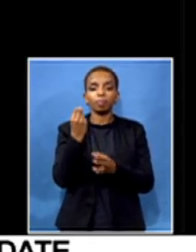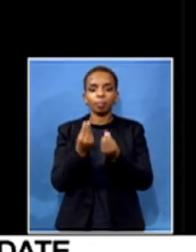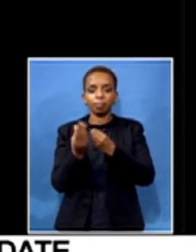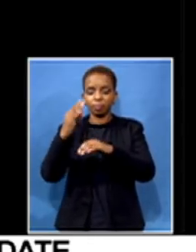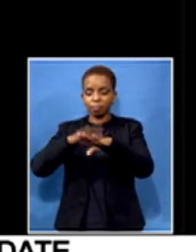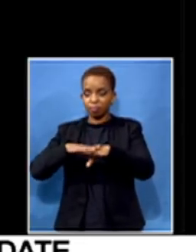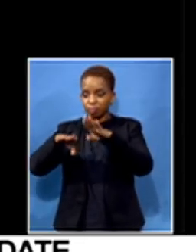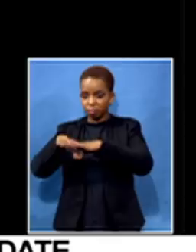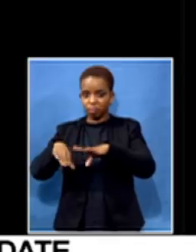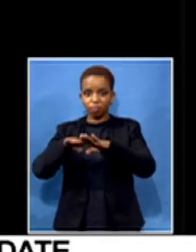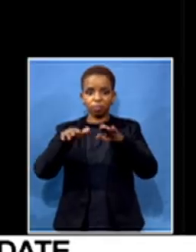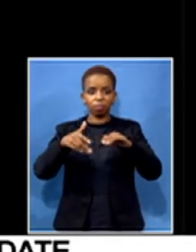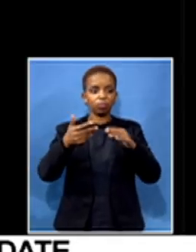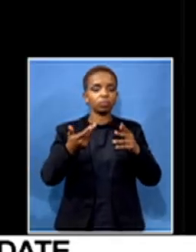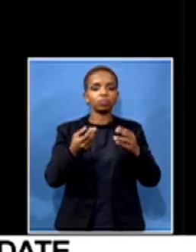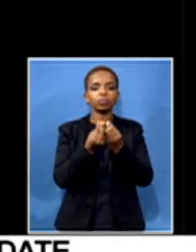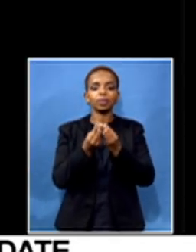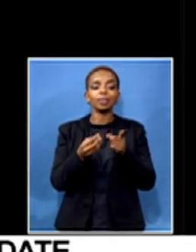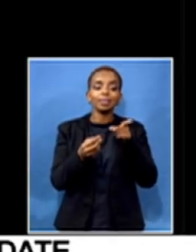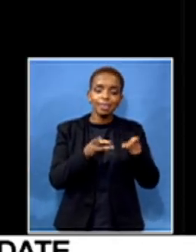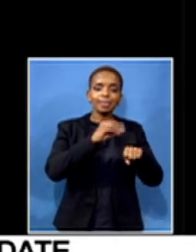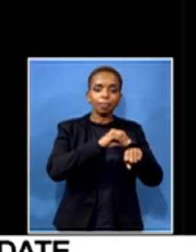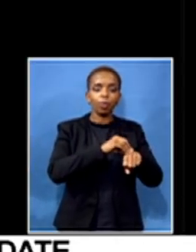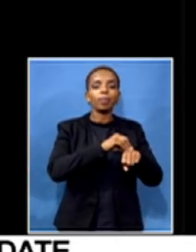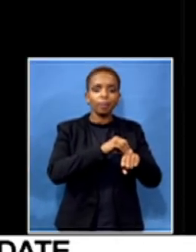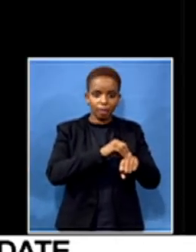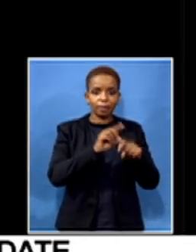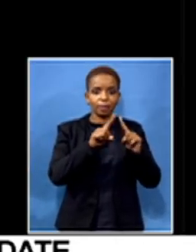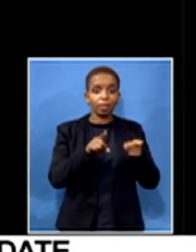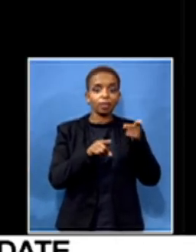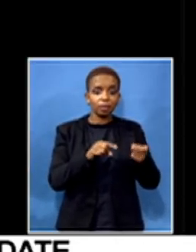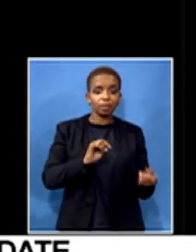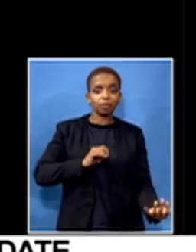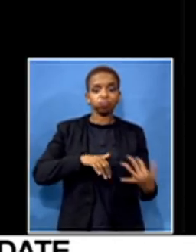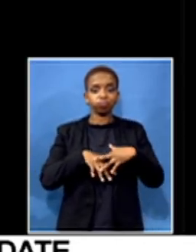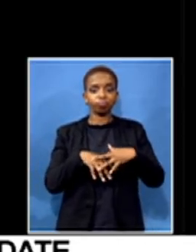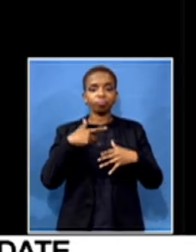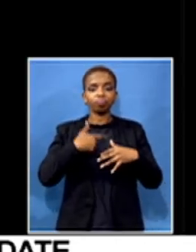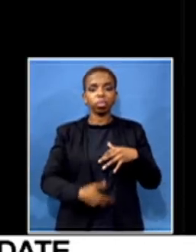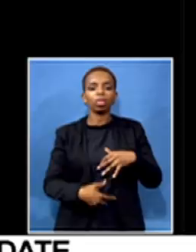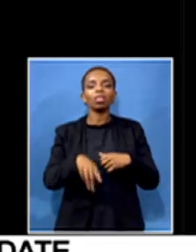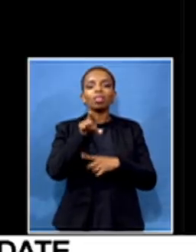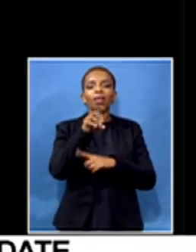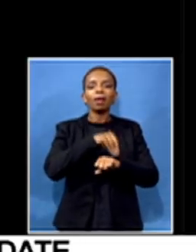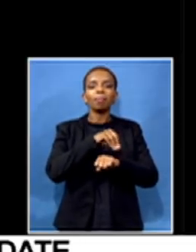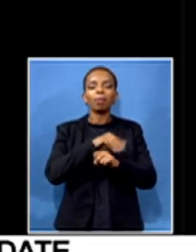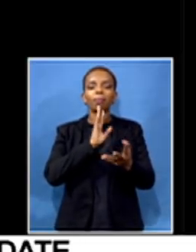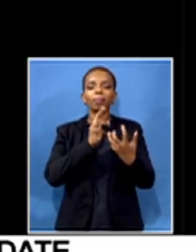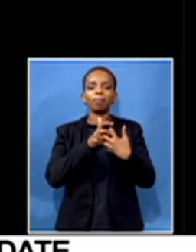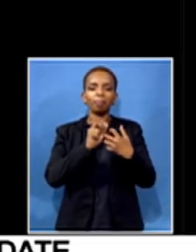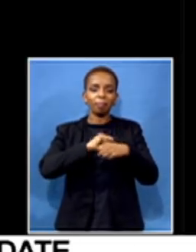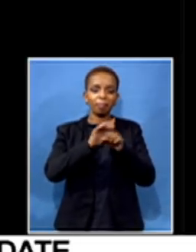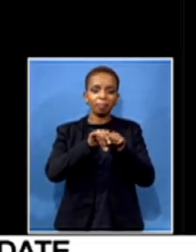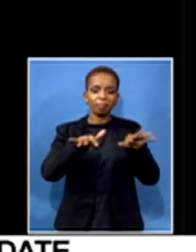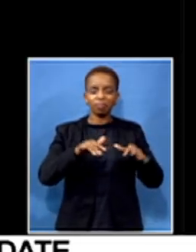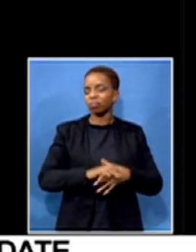It is a problem on its own, but you don't associate it with COVID-19. Well, I'm sure you can write to